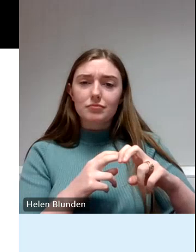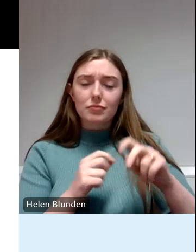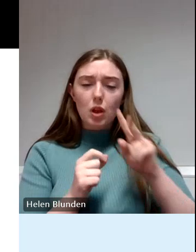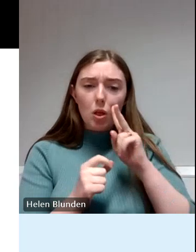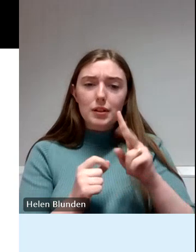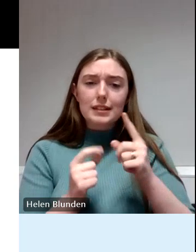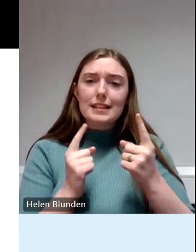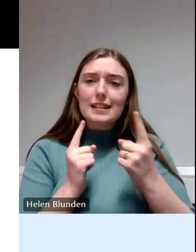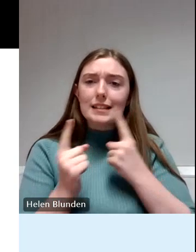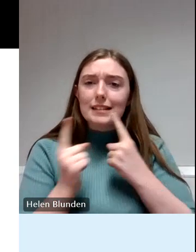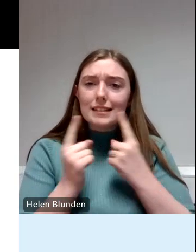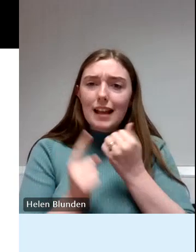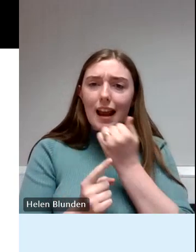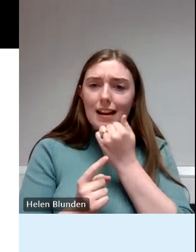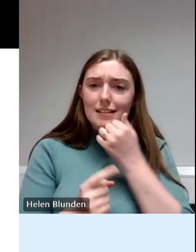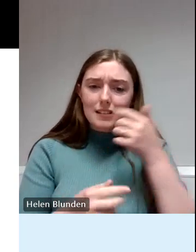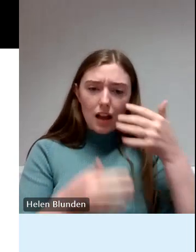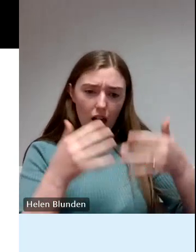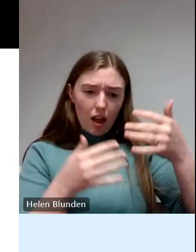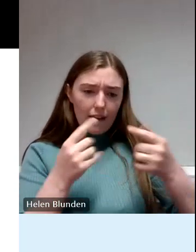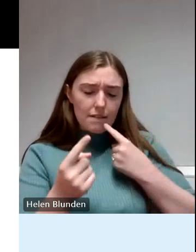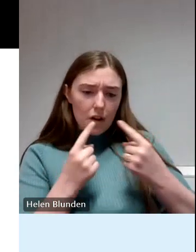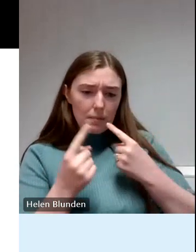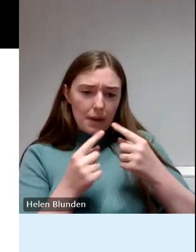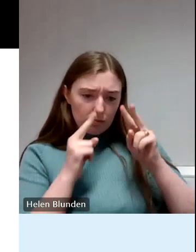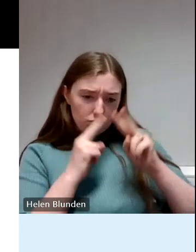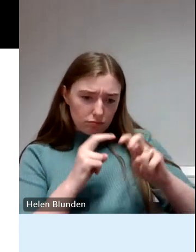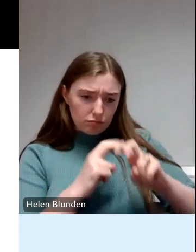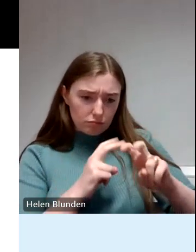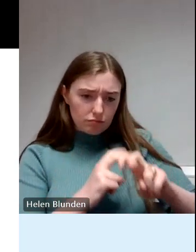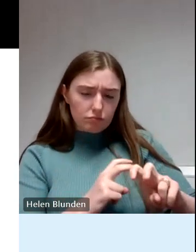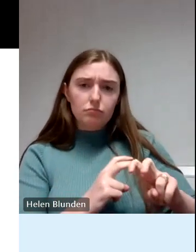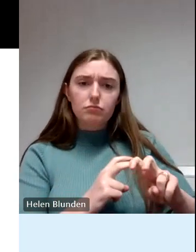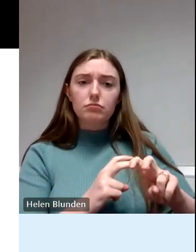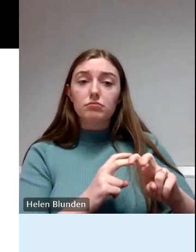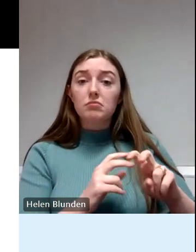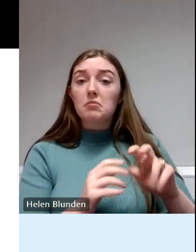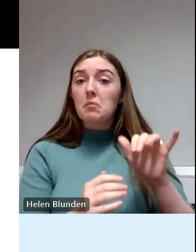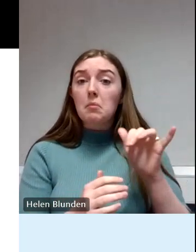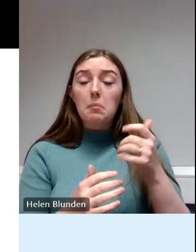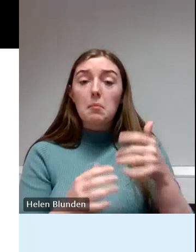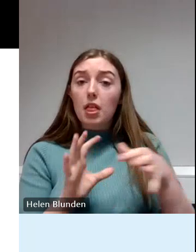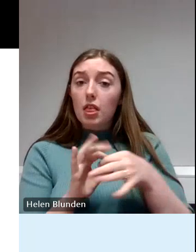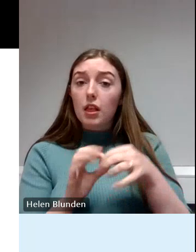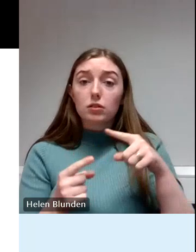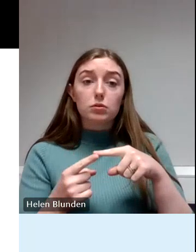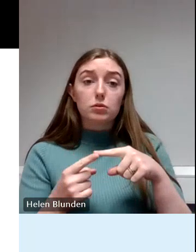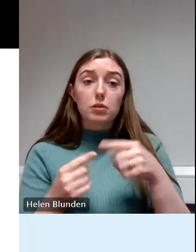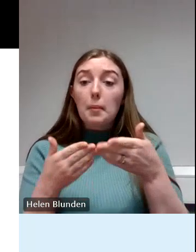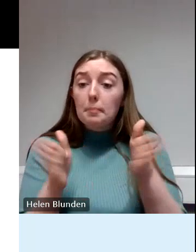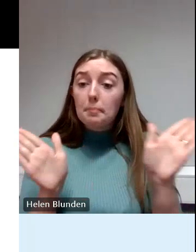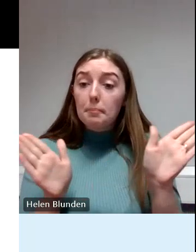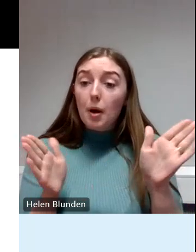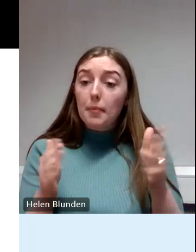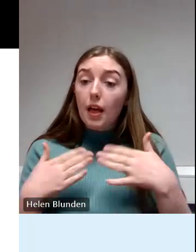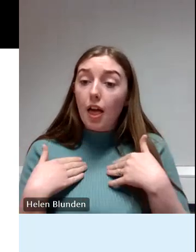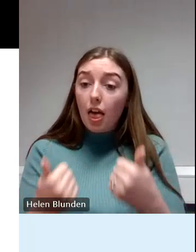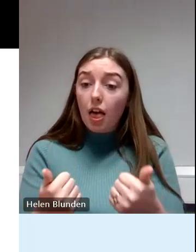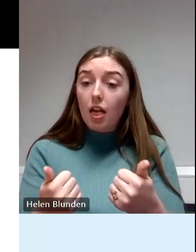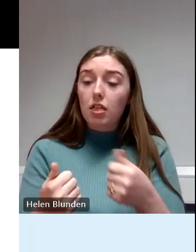and information. So they might be data that's available from public health, for example, that talks